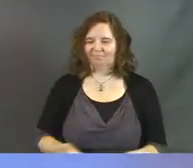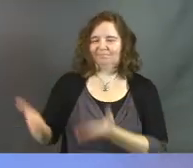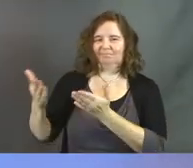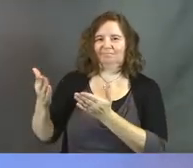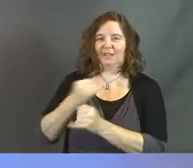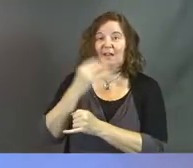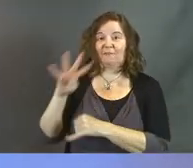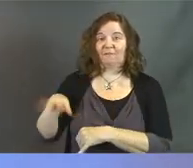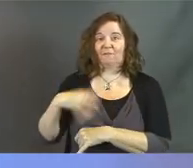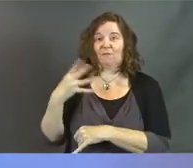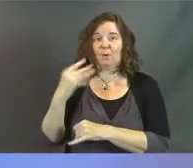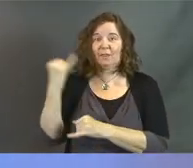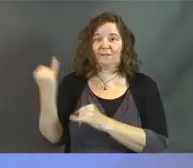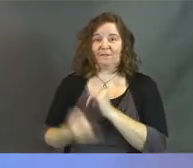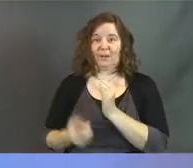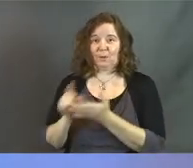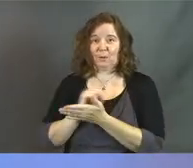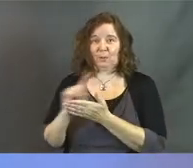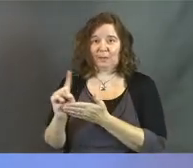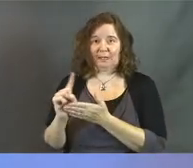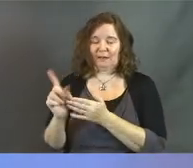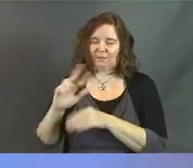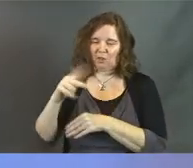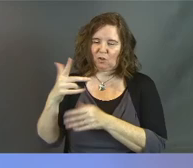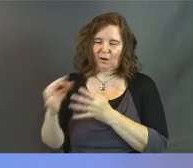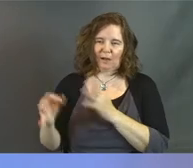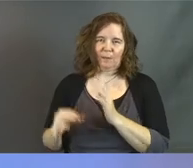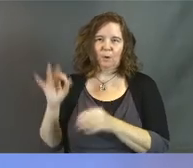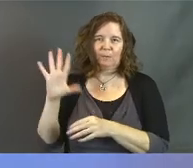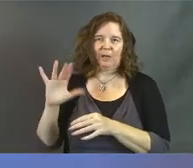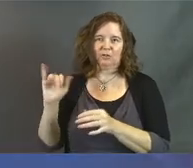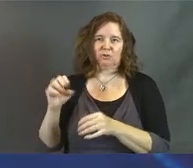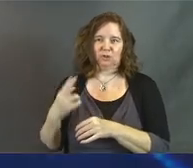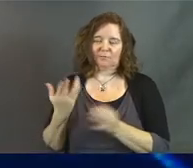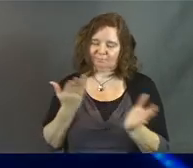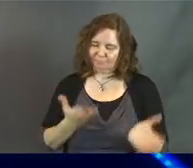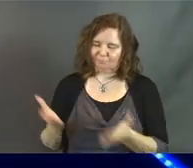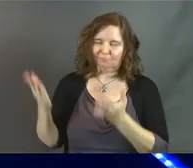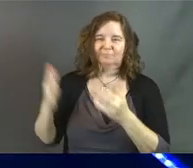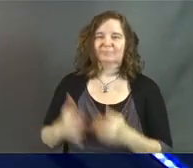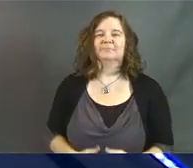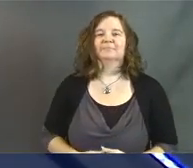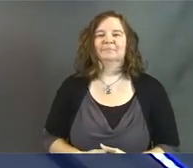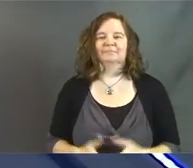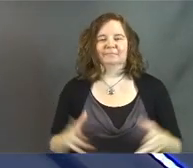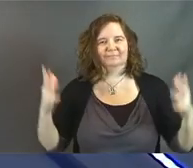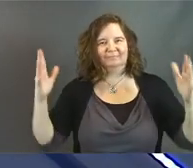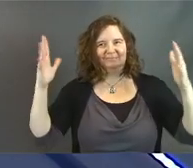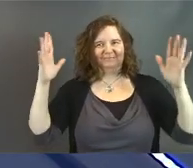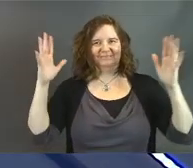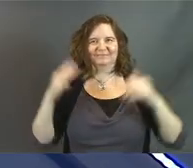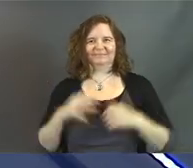into our fourth and final week of the third option with Pastor Josh. Let's go.